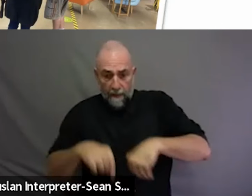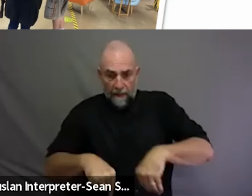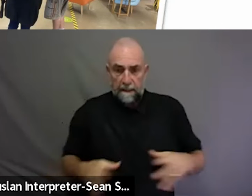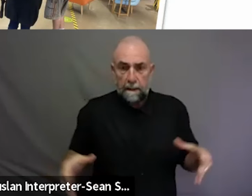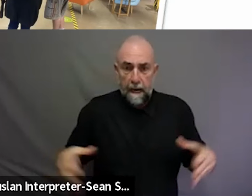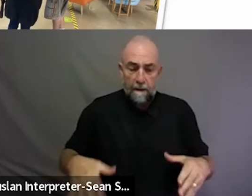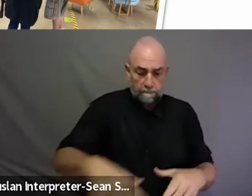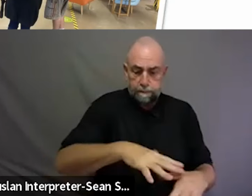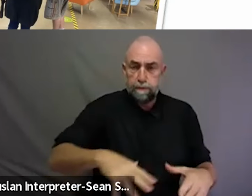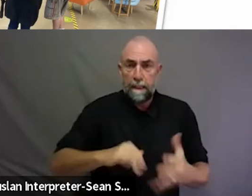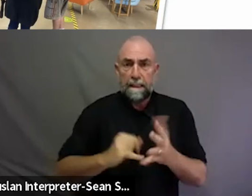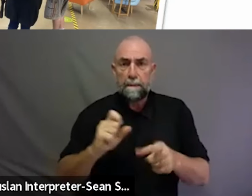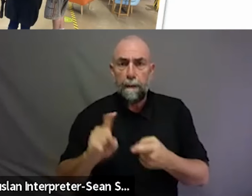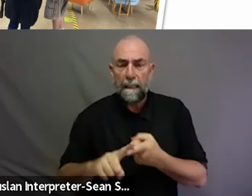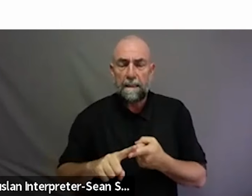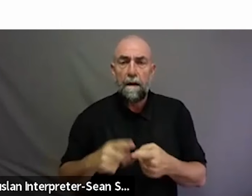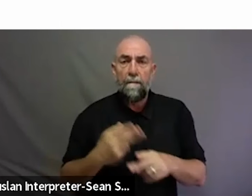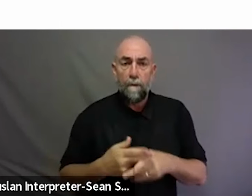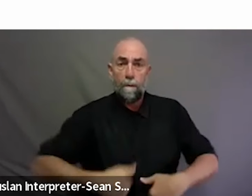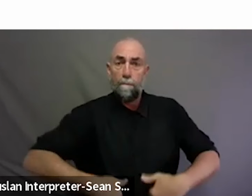for them.